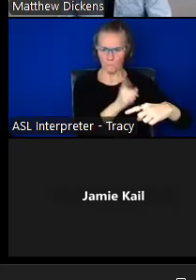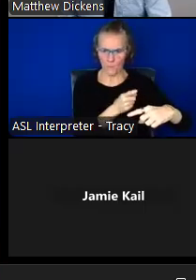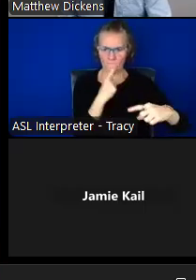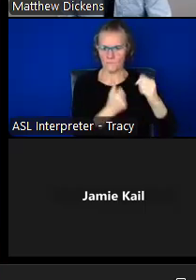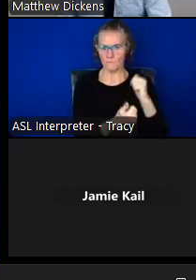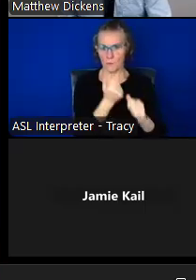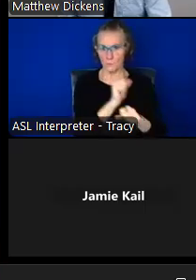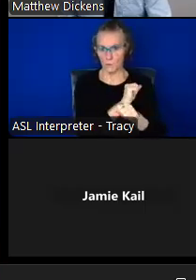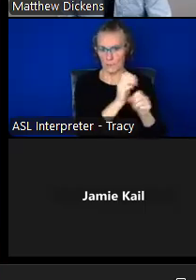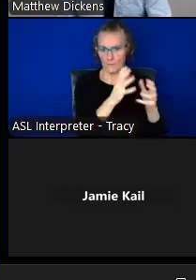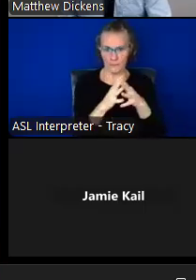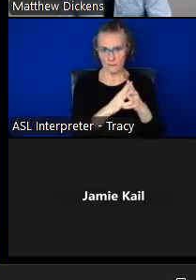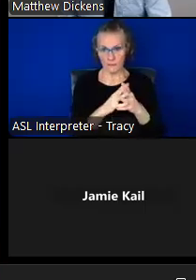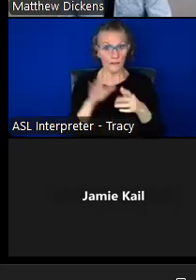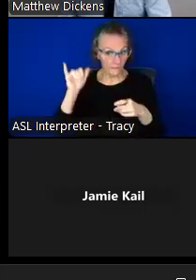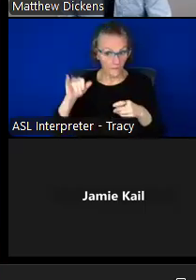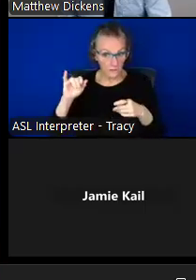So that's amazing.